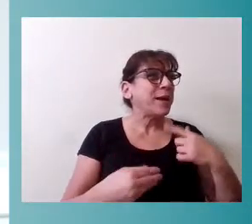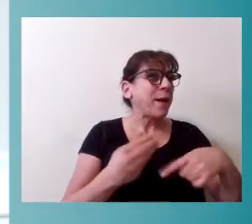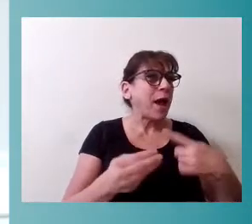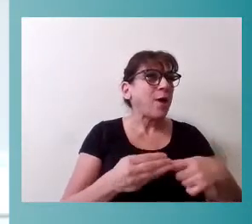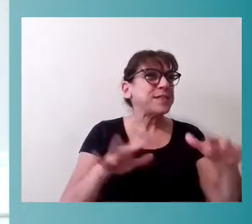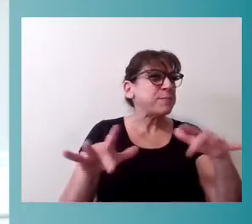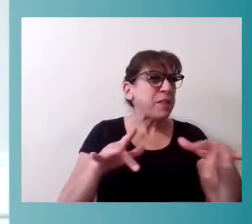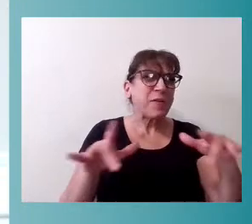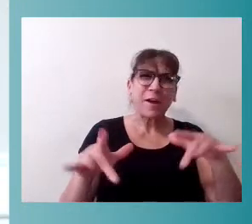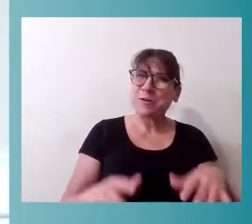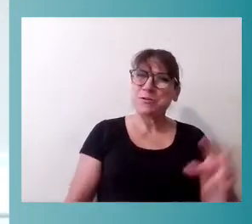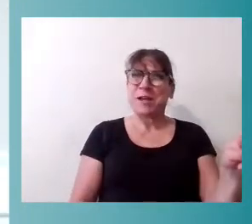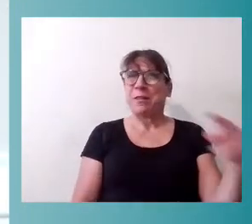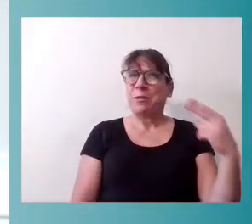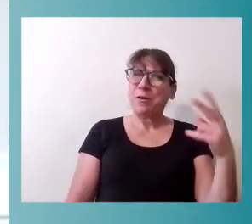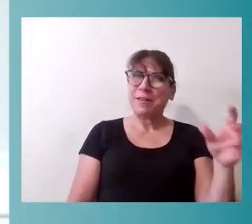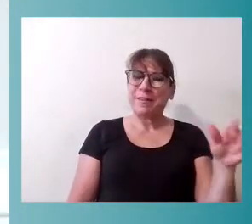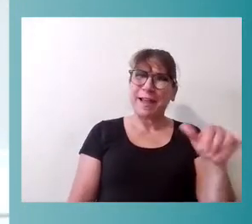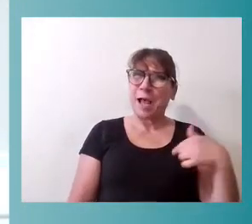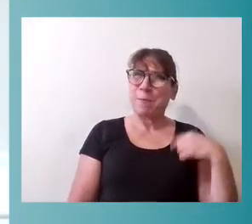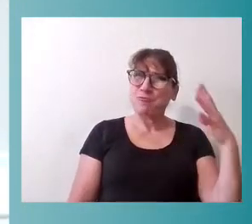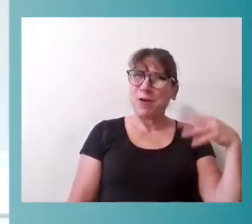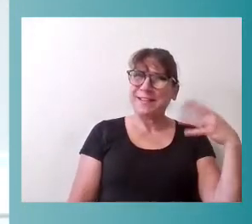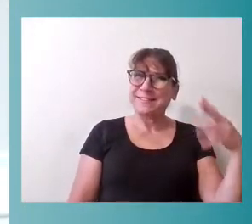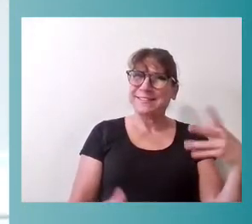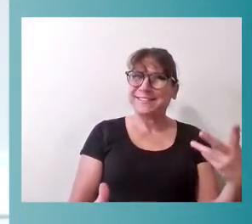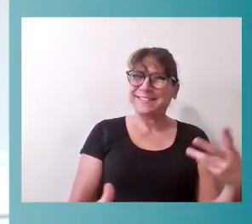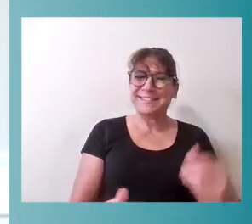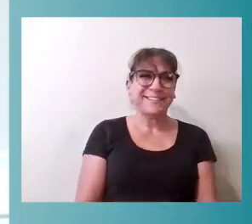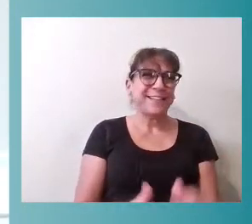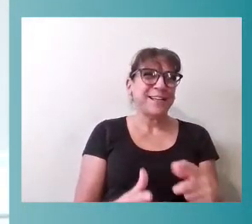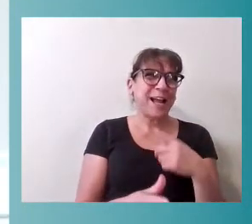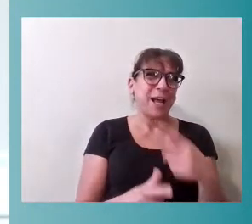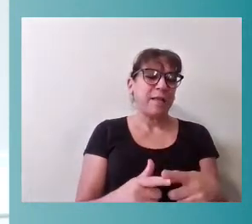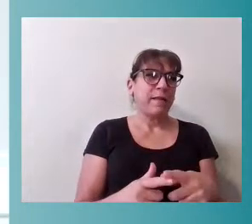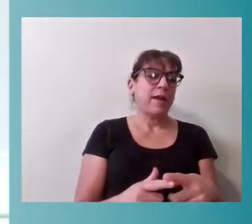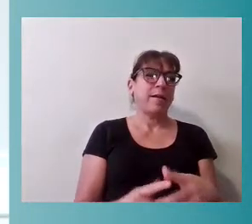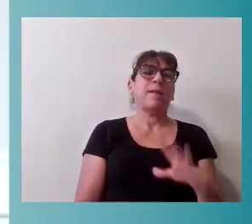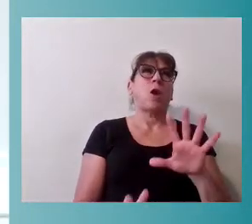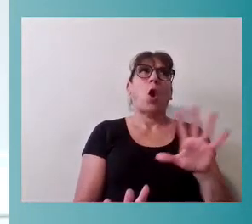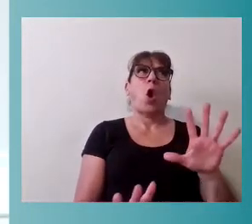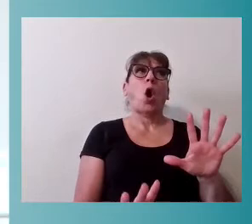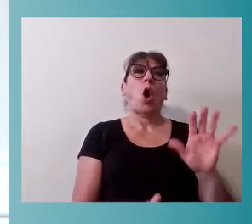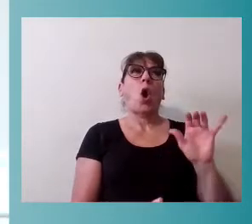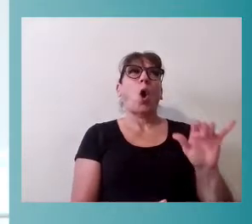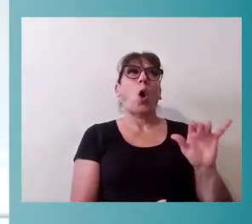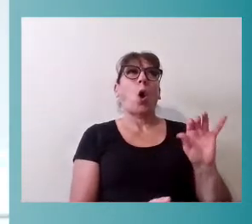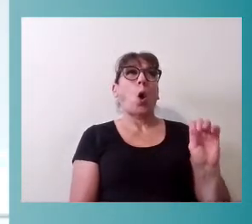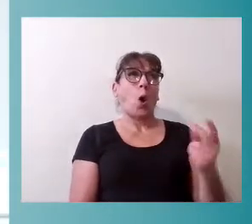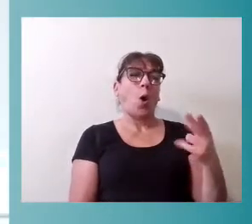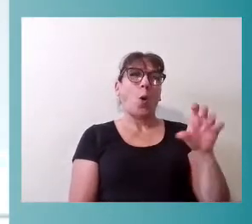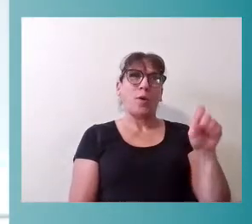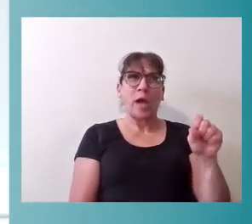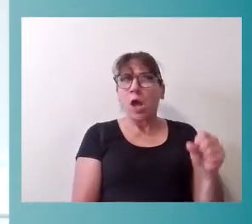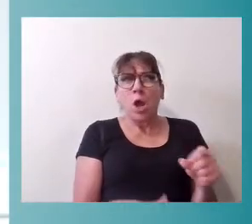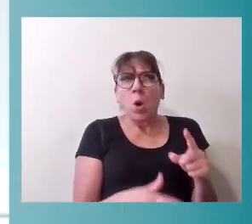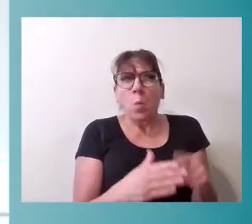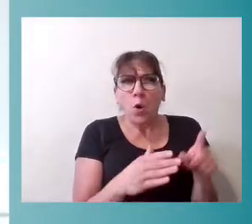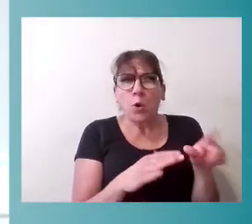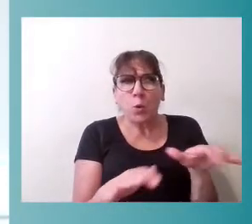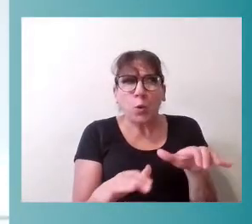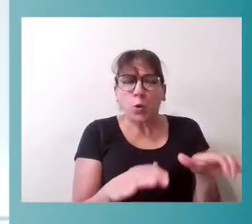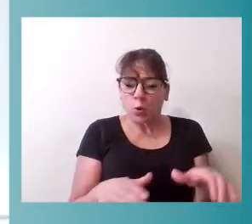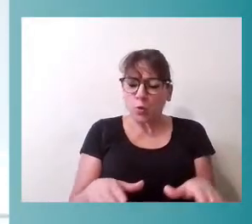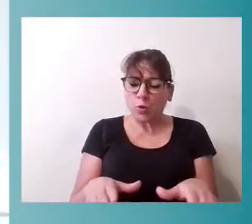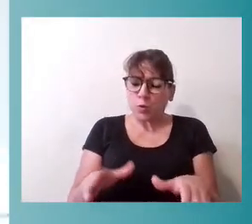looked at me like I was crazy. And then I caught myself and I said, oh yeah, what do? You line